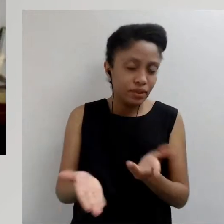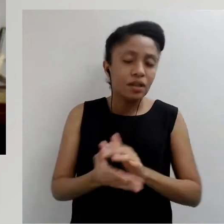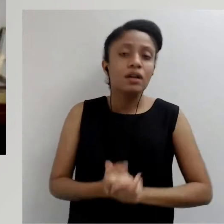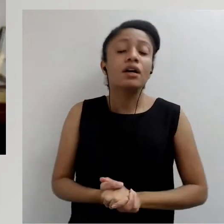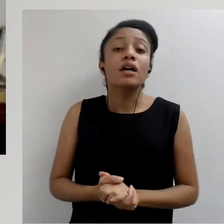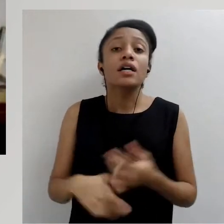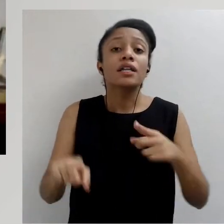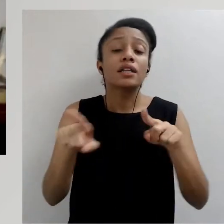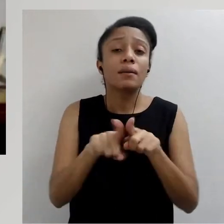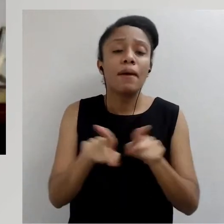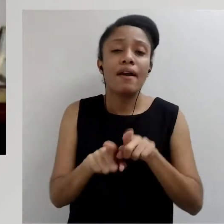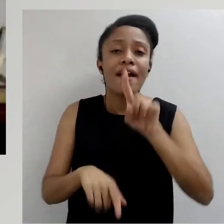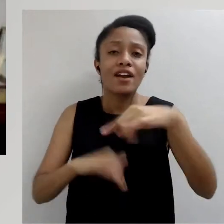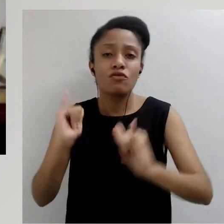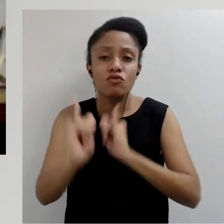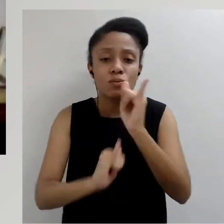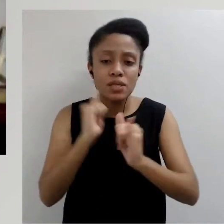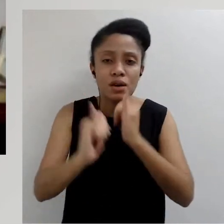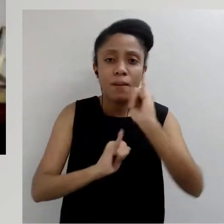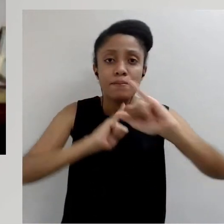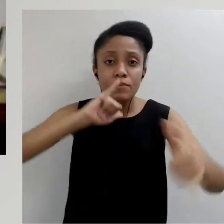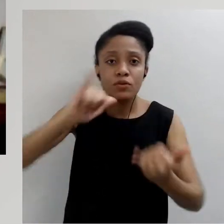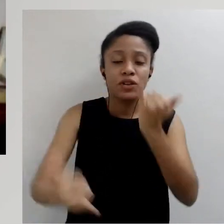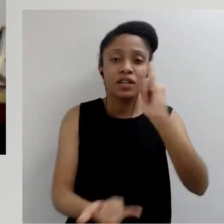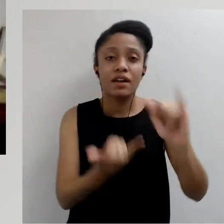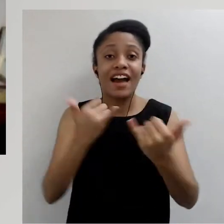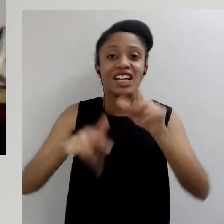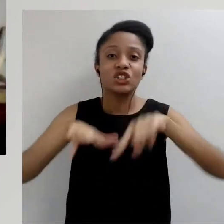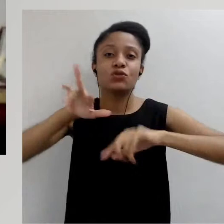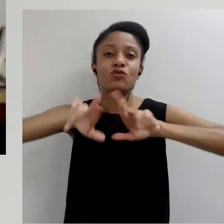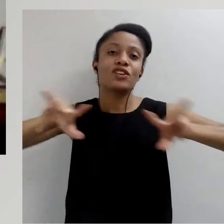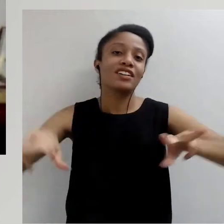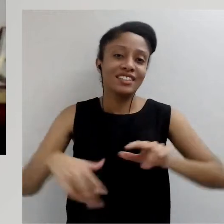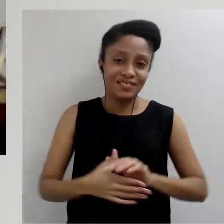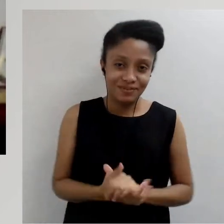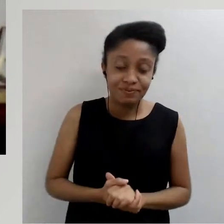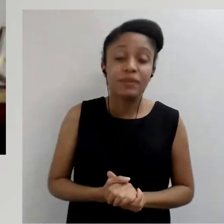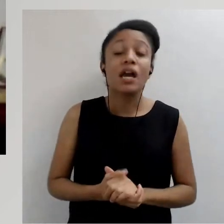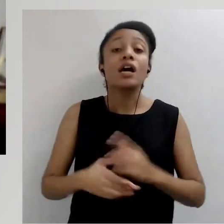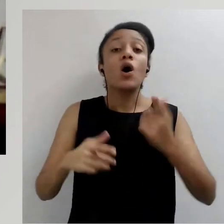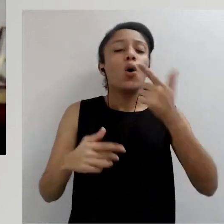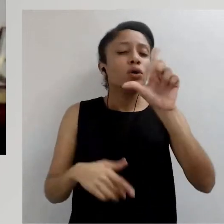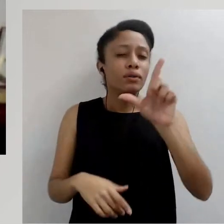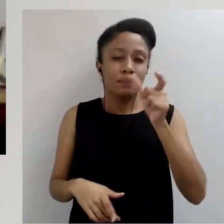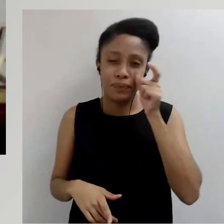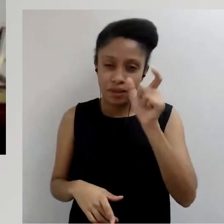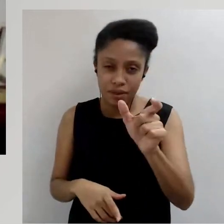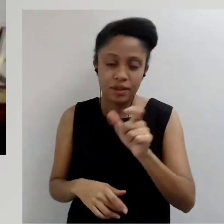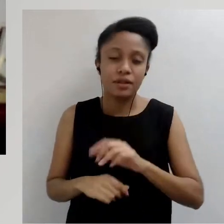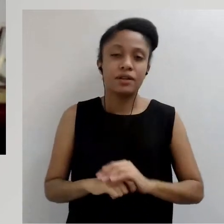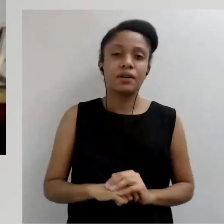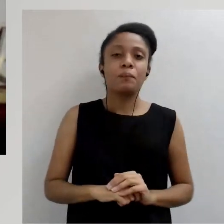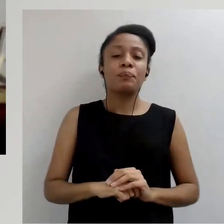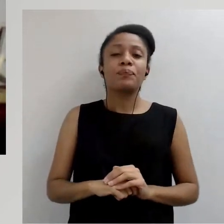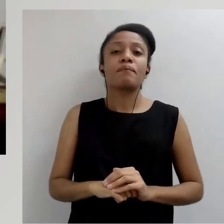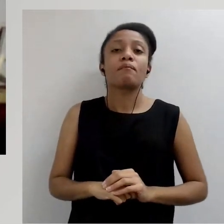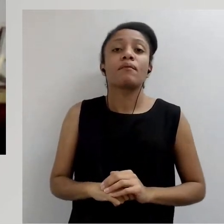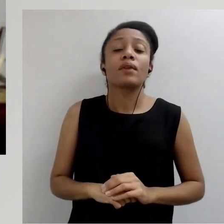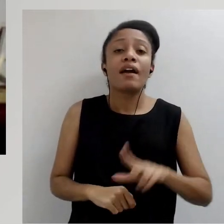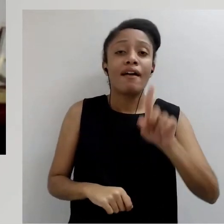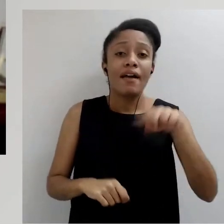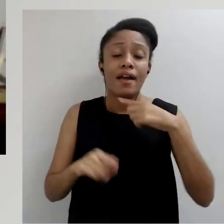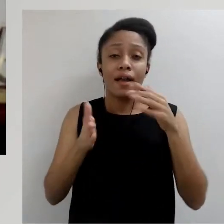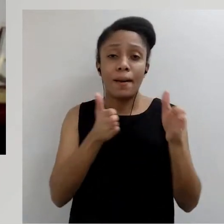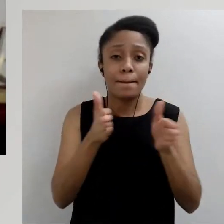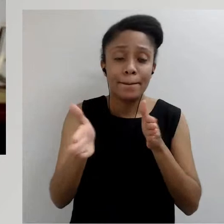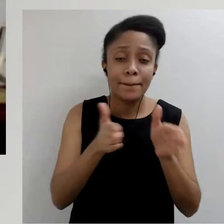So we need to make good use of this information to have this differential. And another interesting